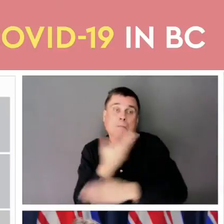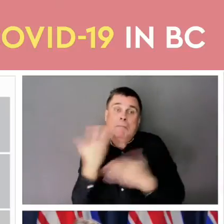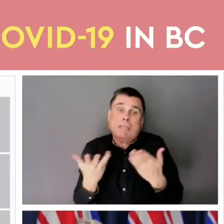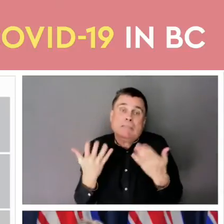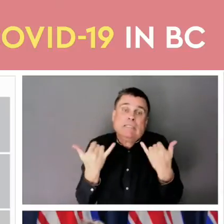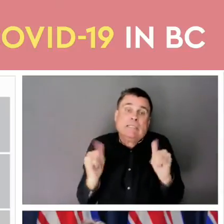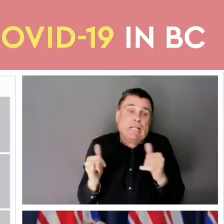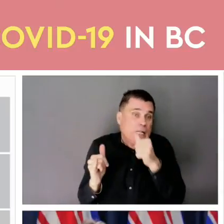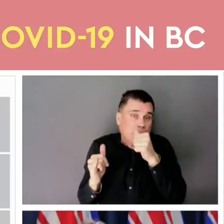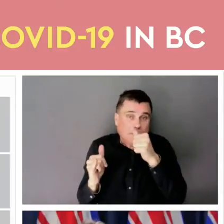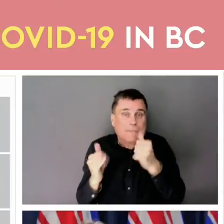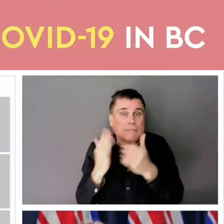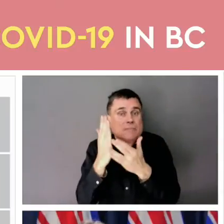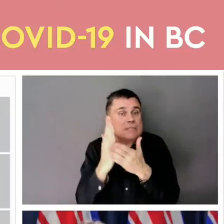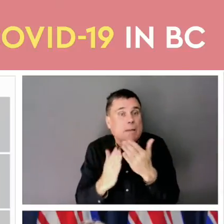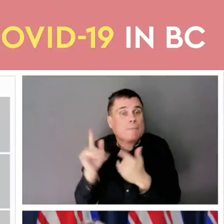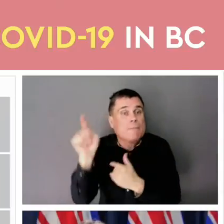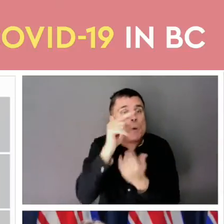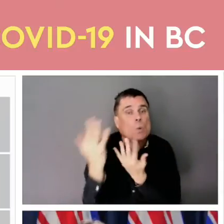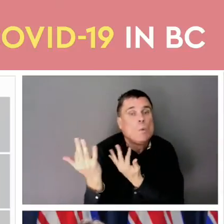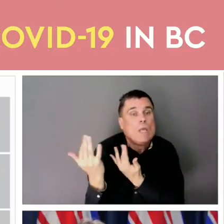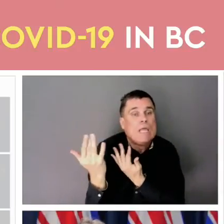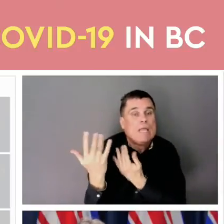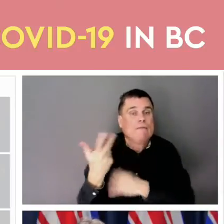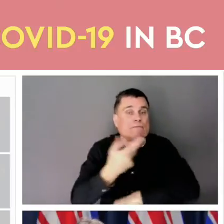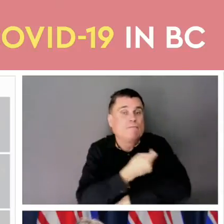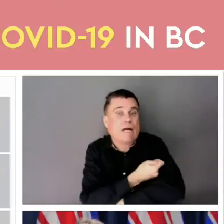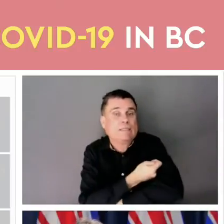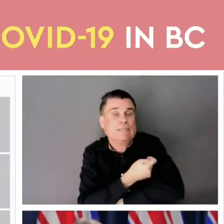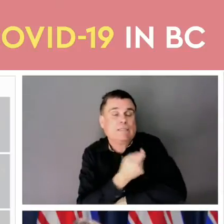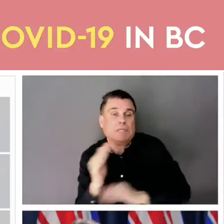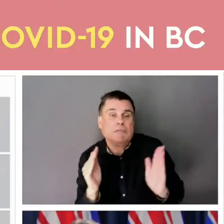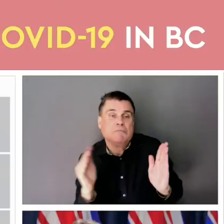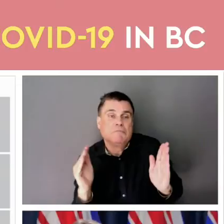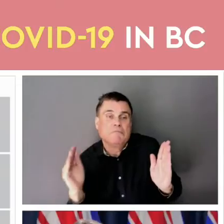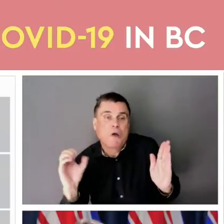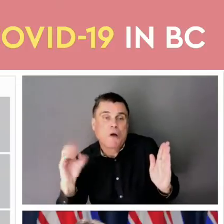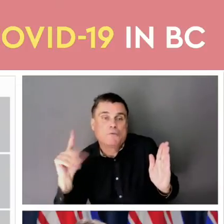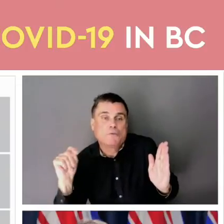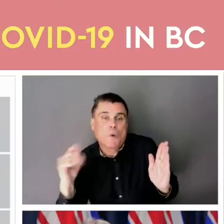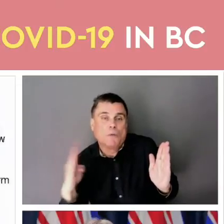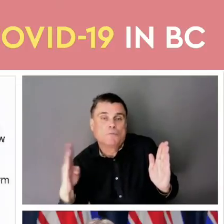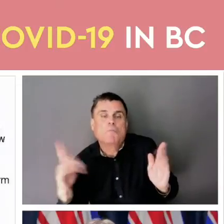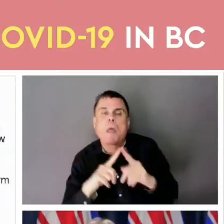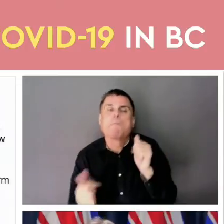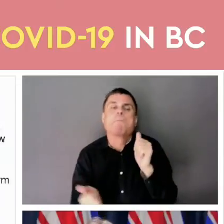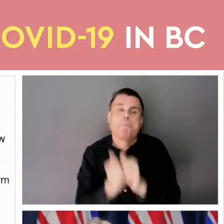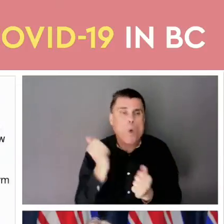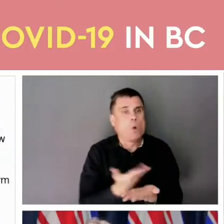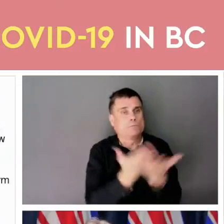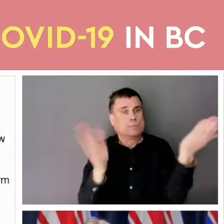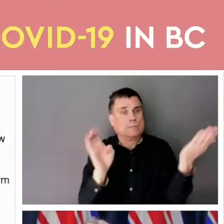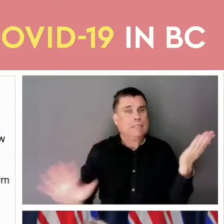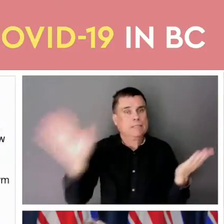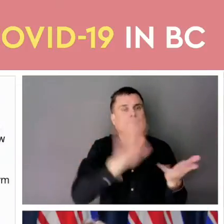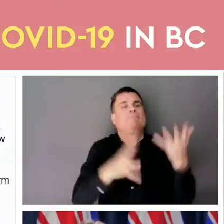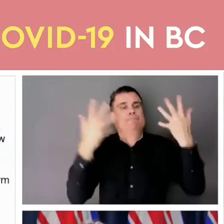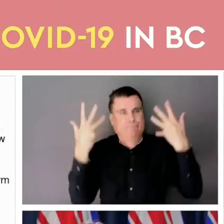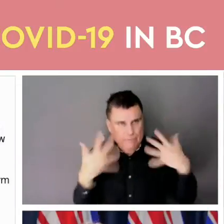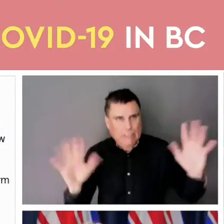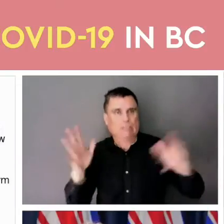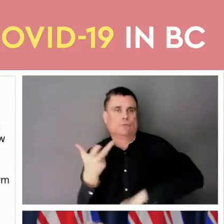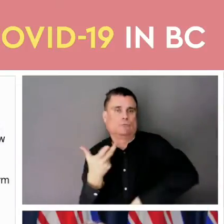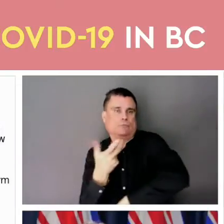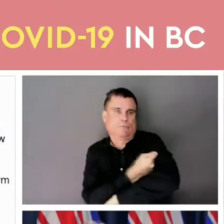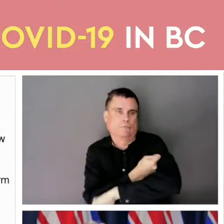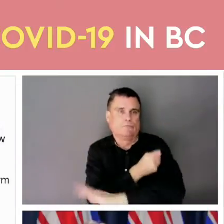dose into October, but generally we will have achieved a very significant level of